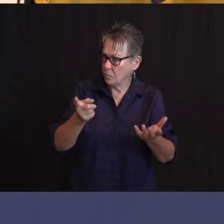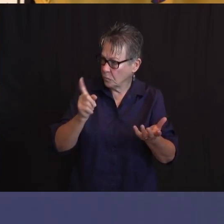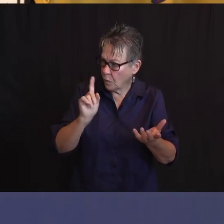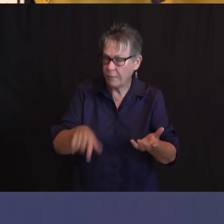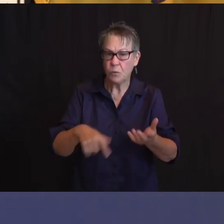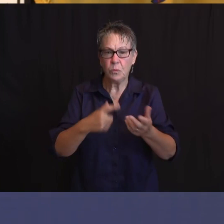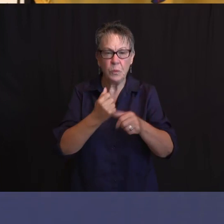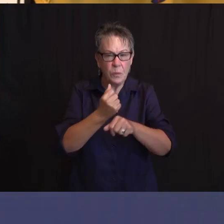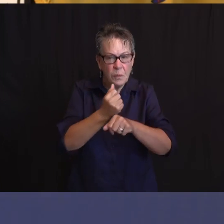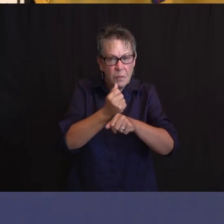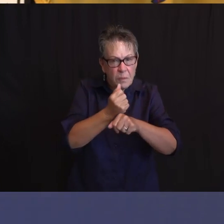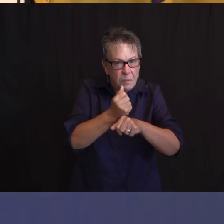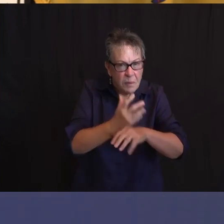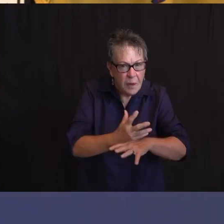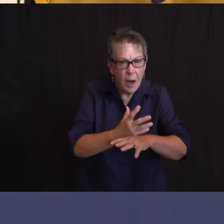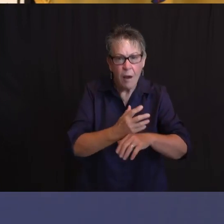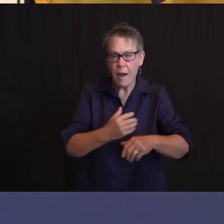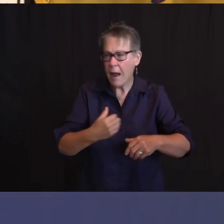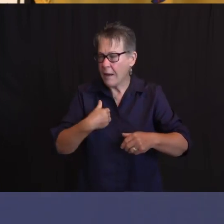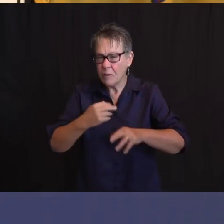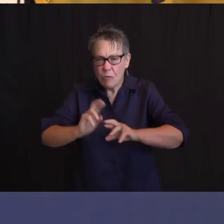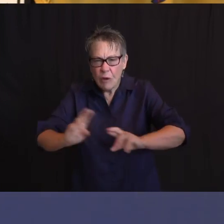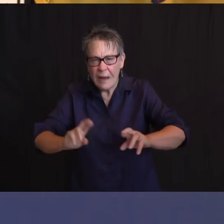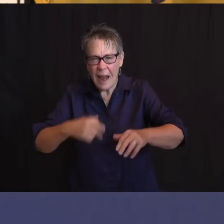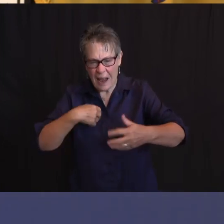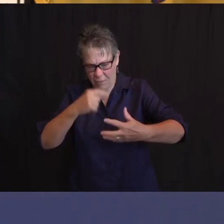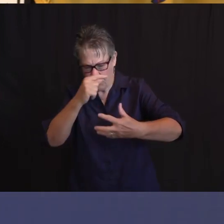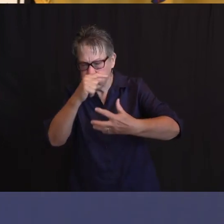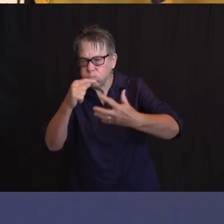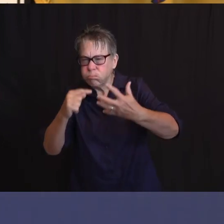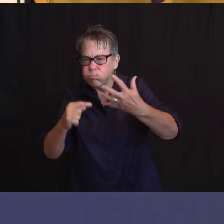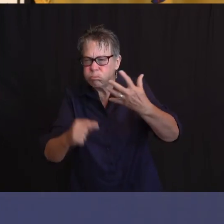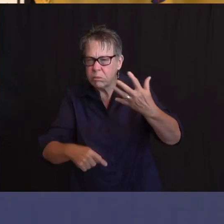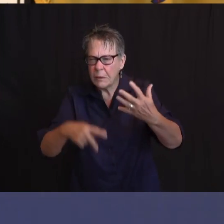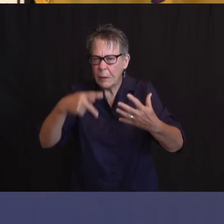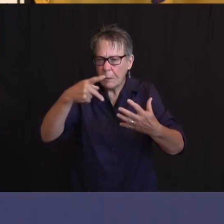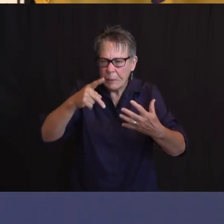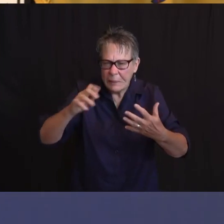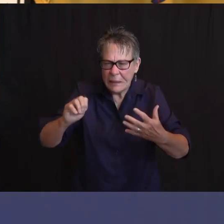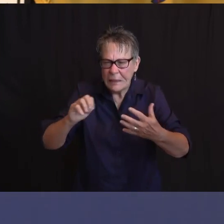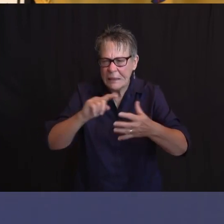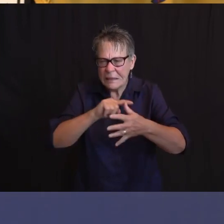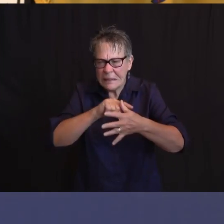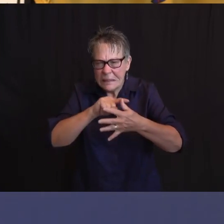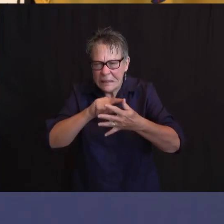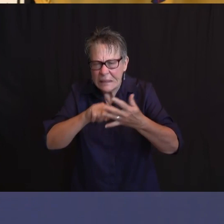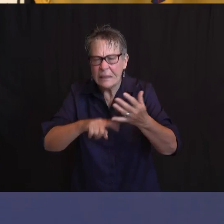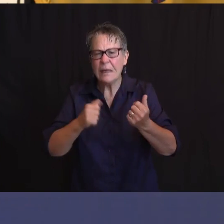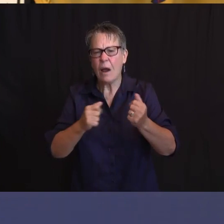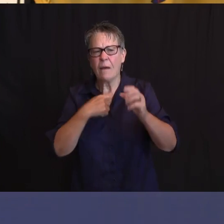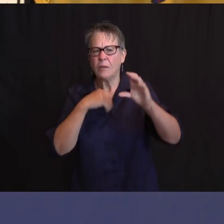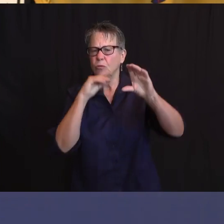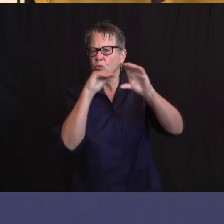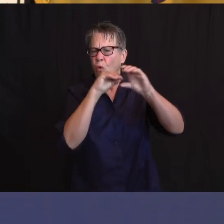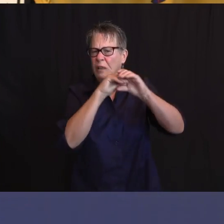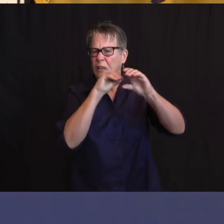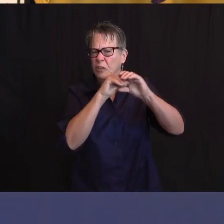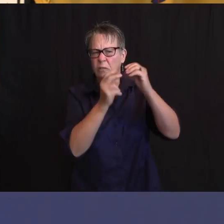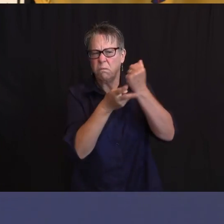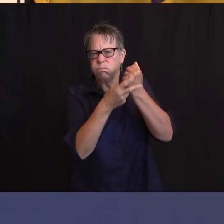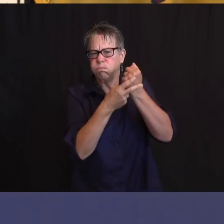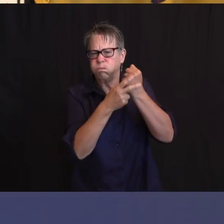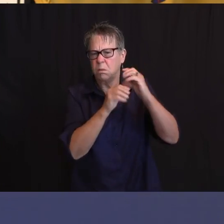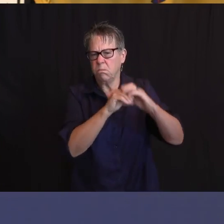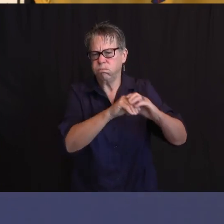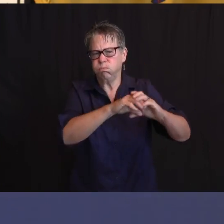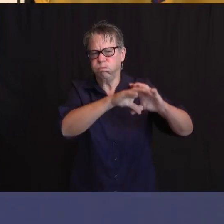and public safety personnel. As I've noted before, we cannot again find ourselves in the situation we were all in a few months